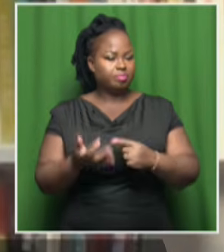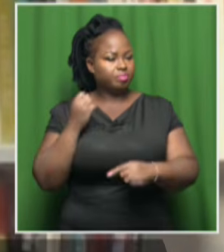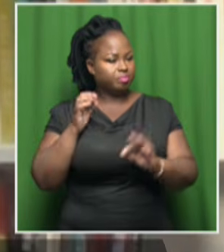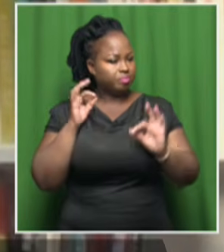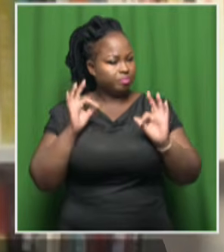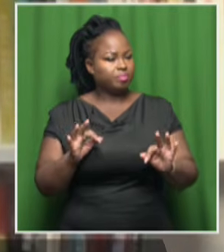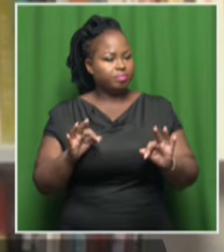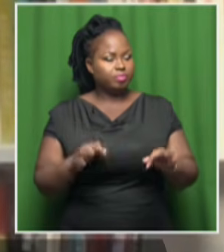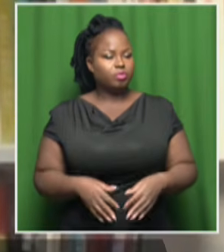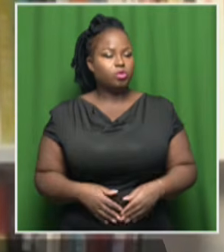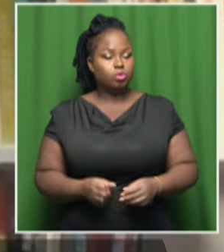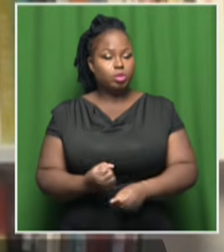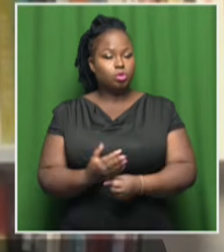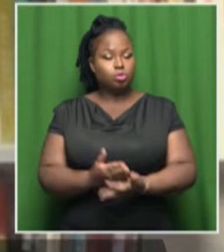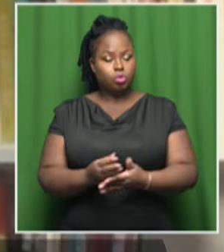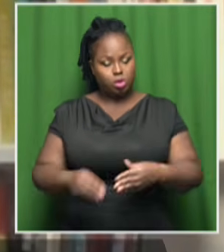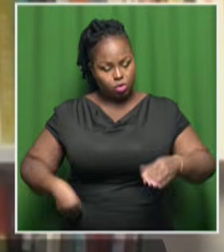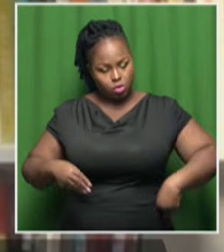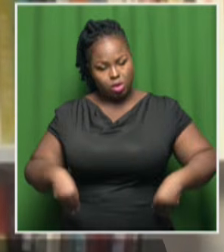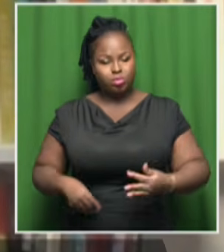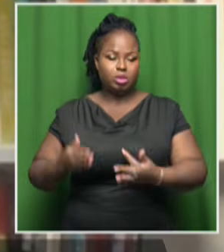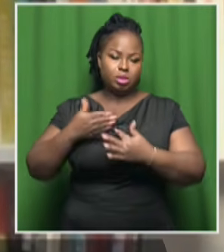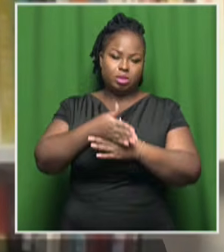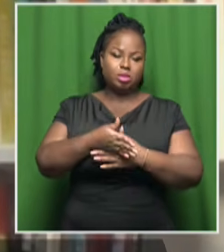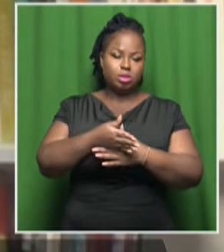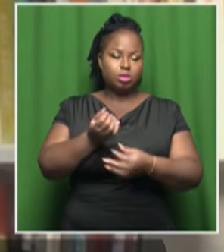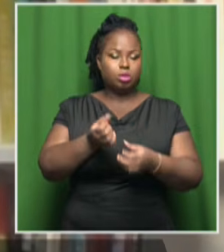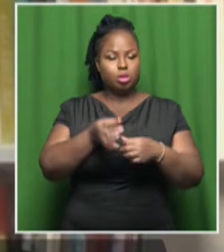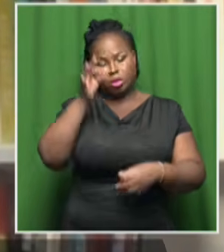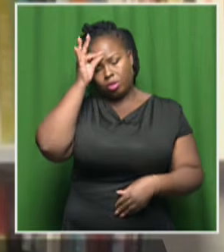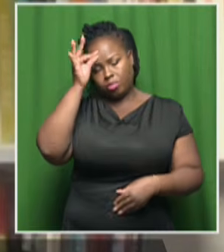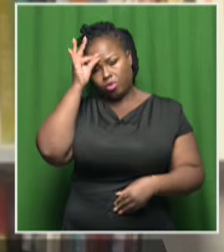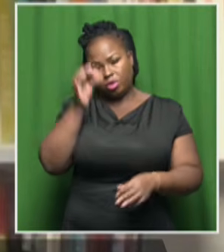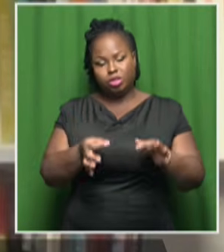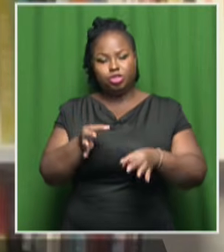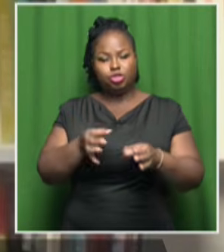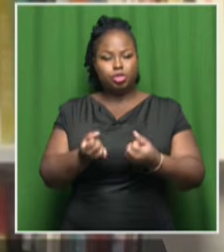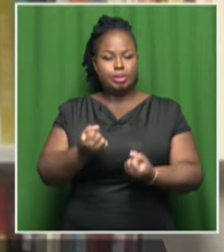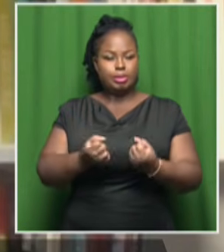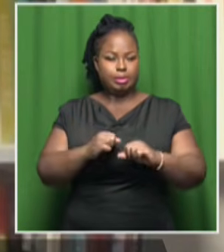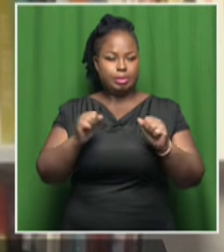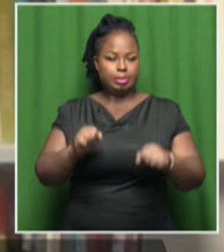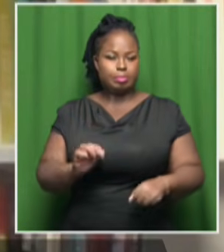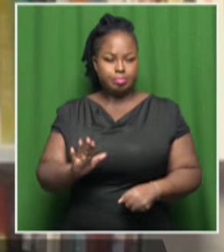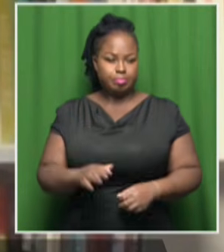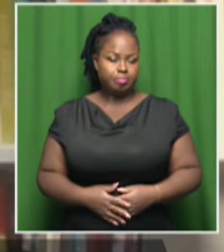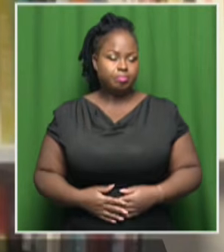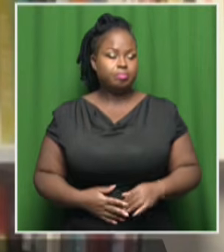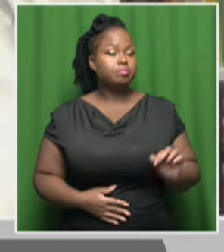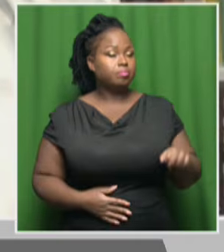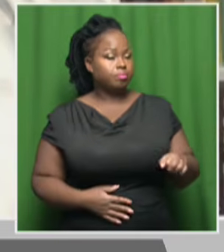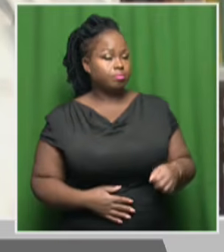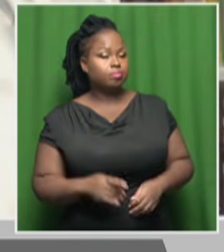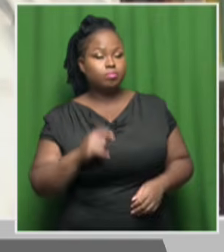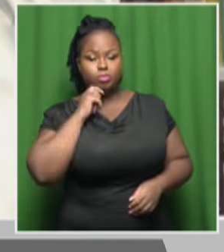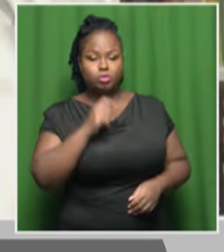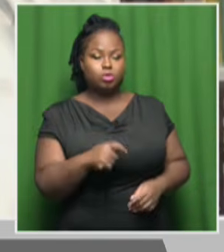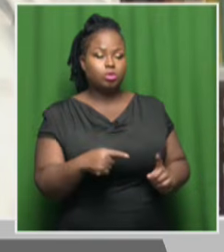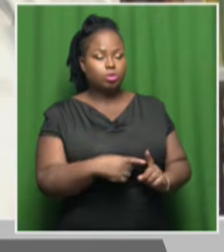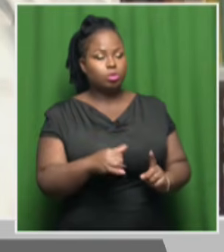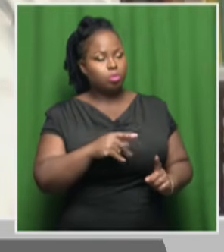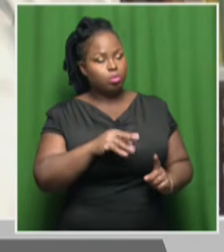desired goals of exposing corruption and interference in the police and justice system in South Africa. There's no doubt about it. I mean, this